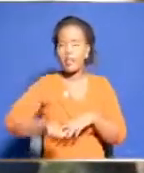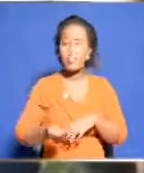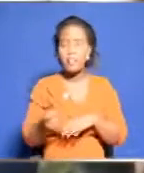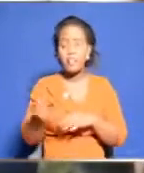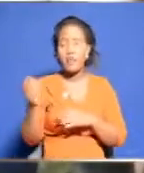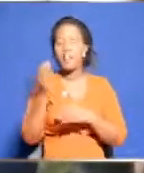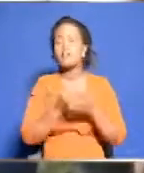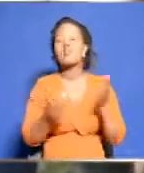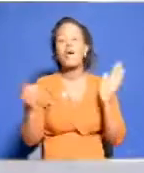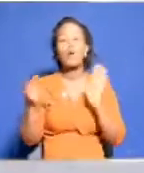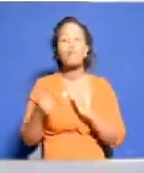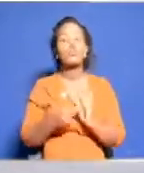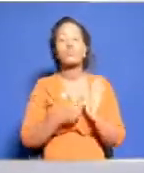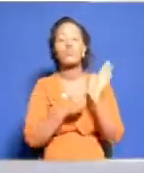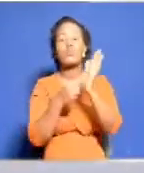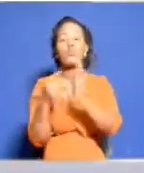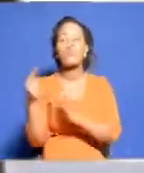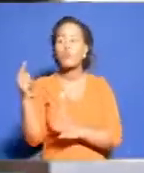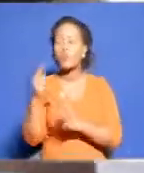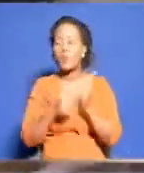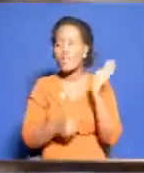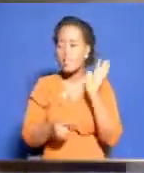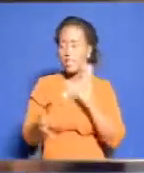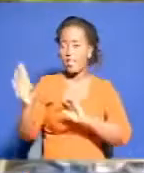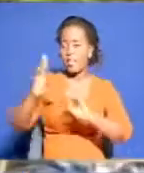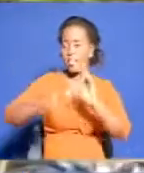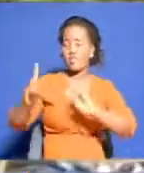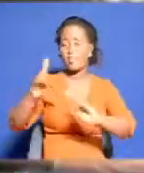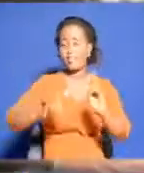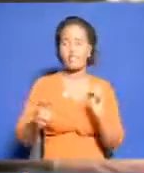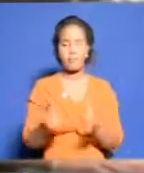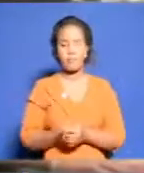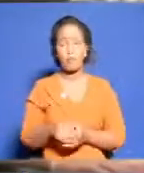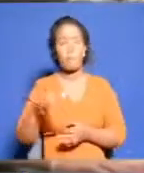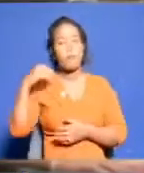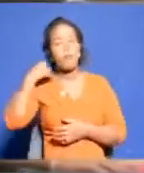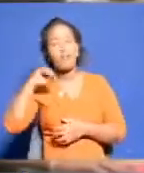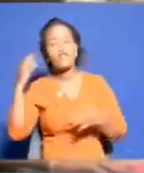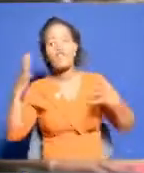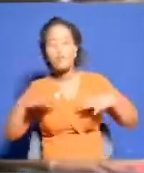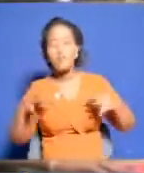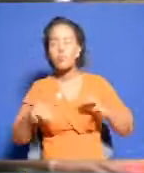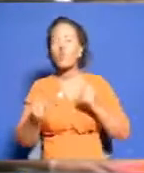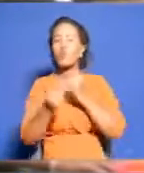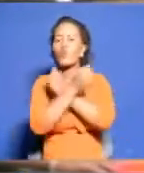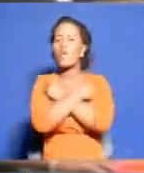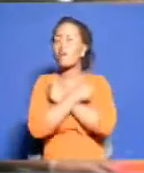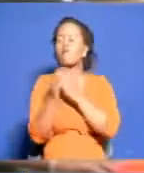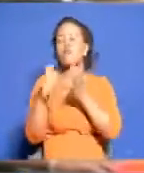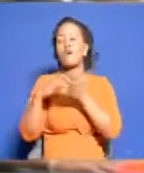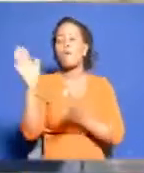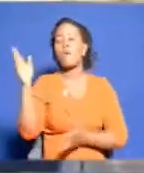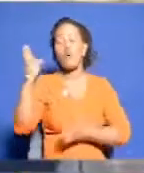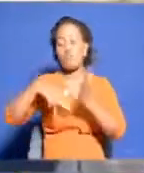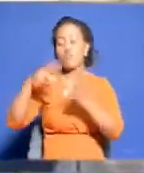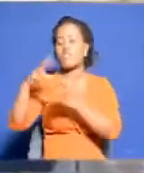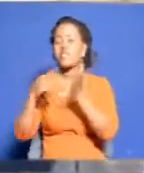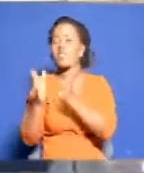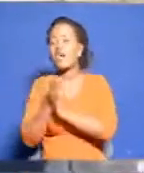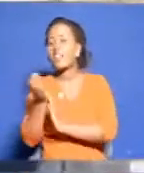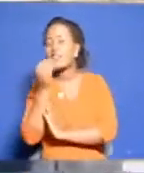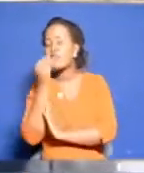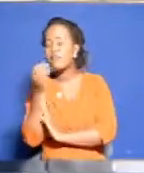to prove their dancing skills. Dog lovers were sensitized on proper ways of breeding and feeding their dogs.